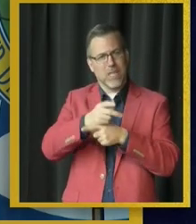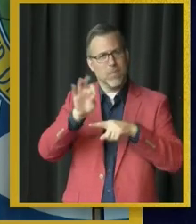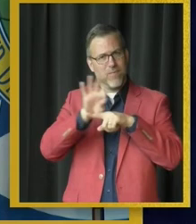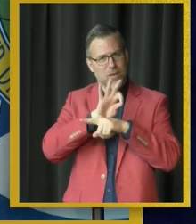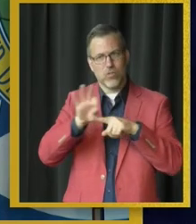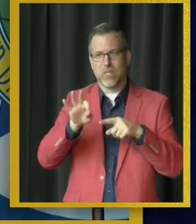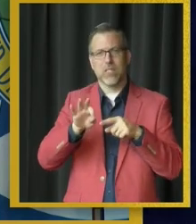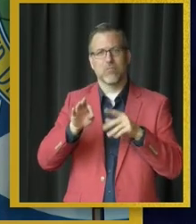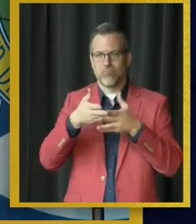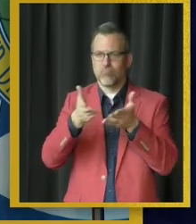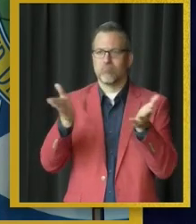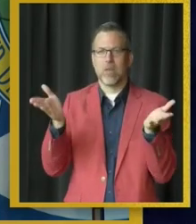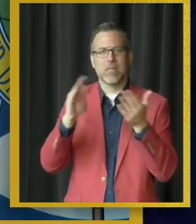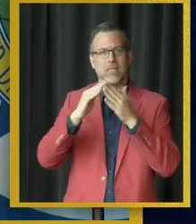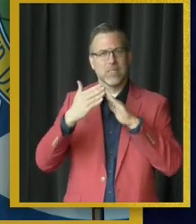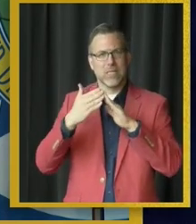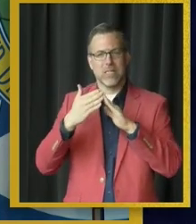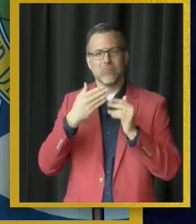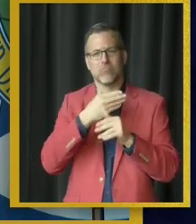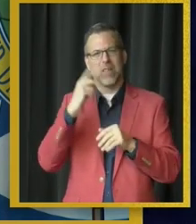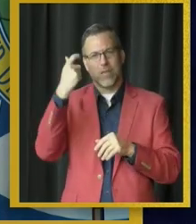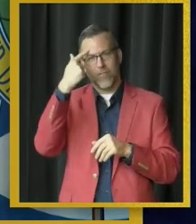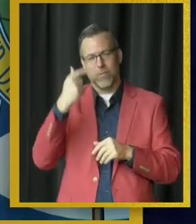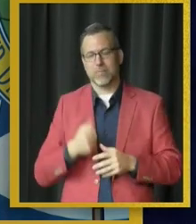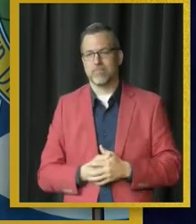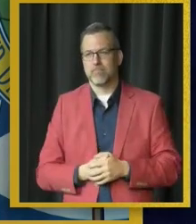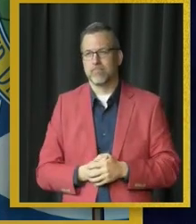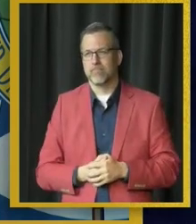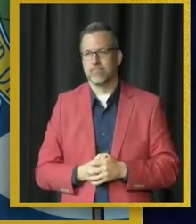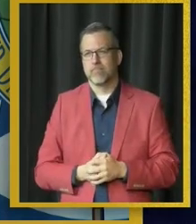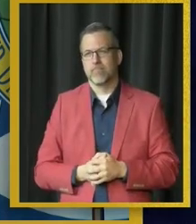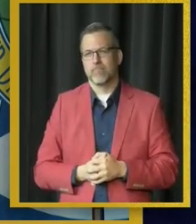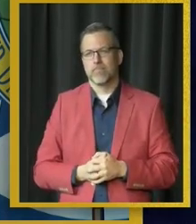city and as a government.